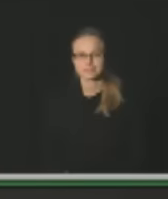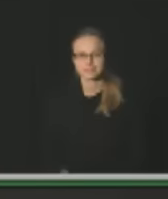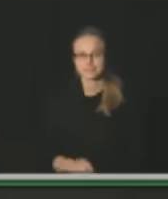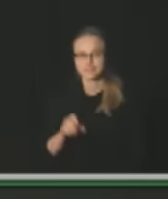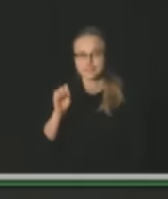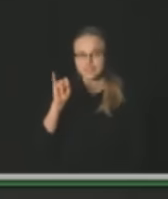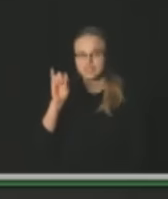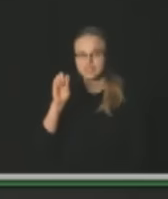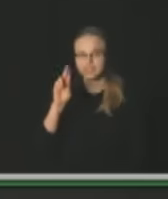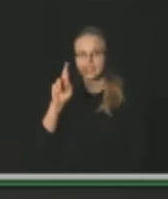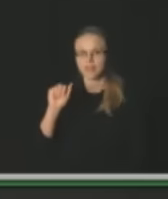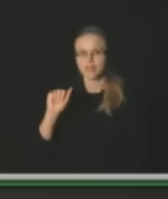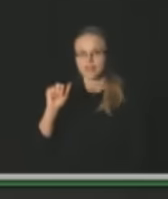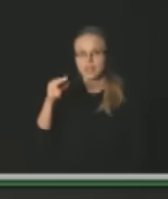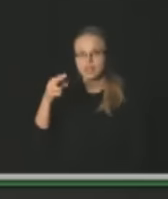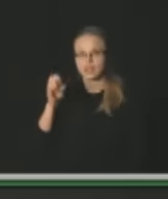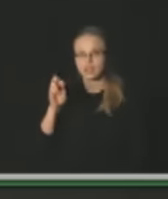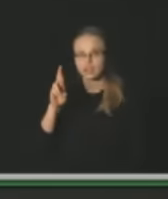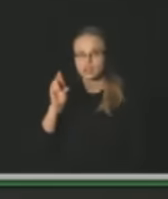Sierra Harris.